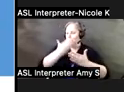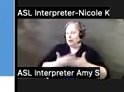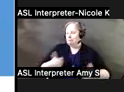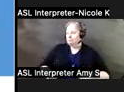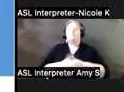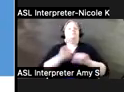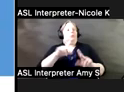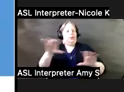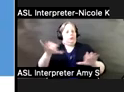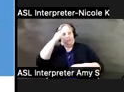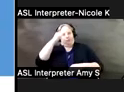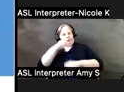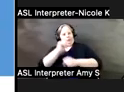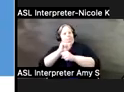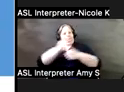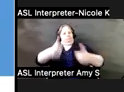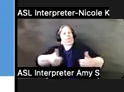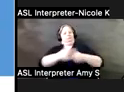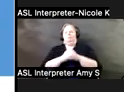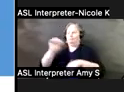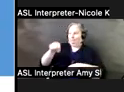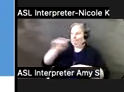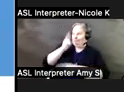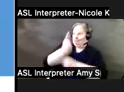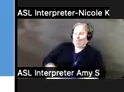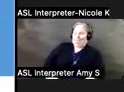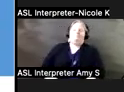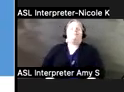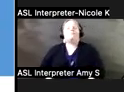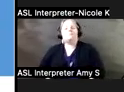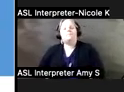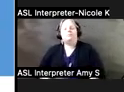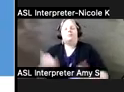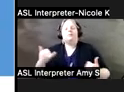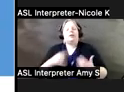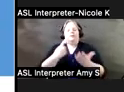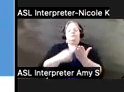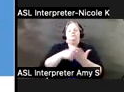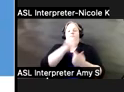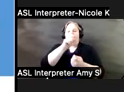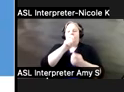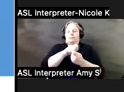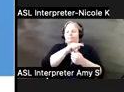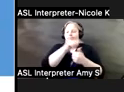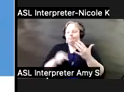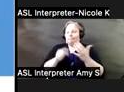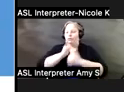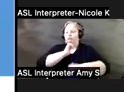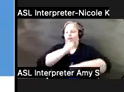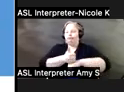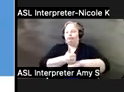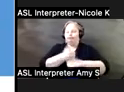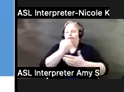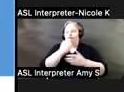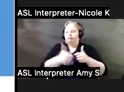job for me. They are. So now we're going to talk about just some specific things to look at when setting someone up with a controller. So let's